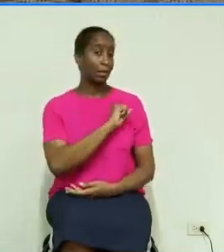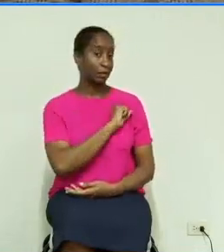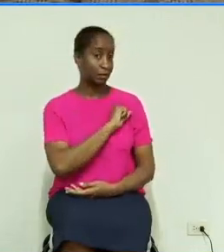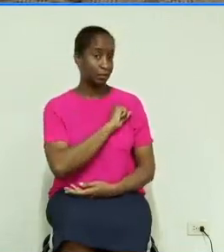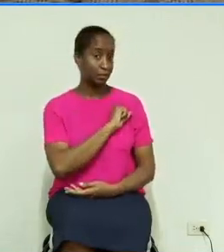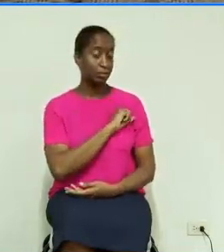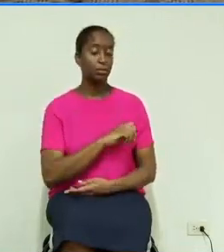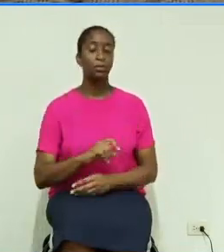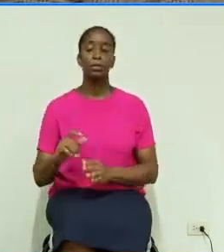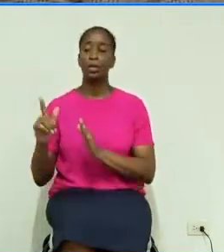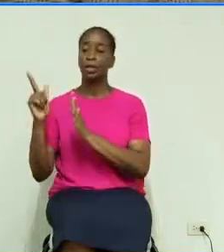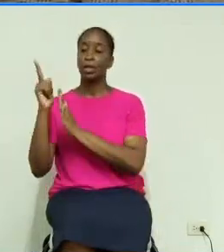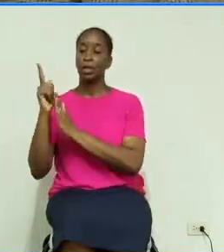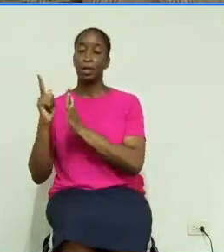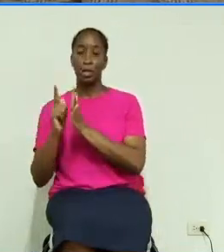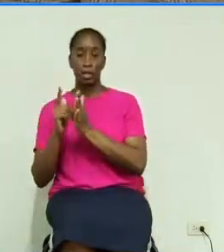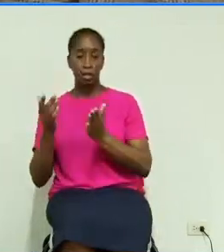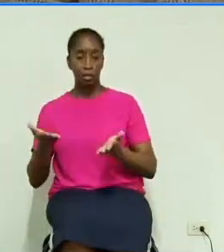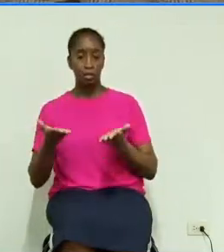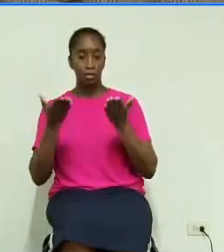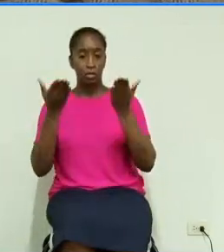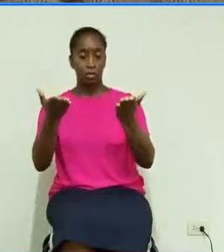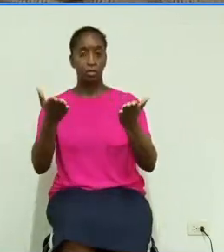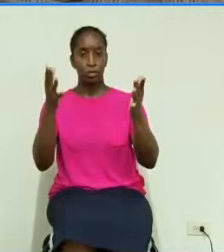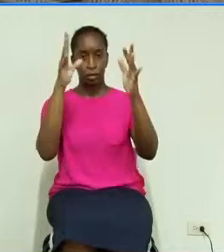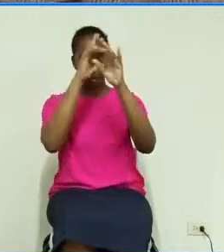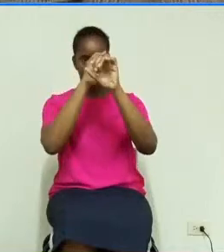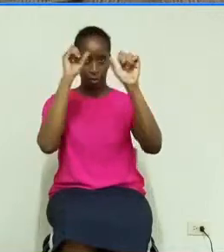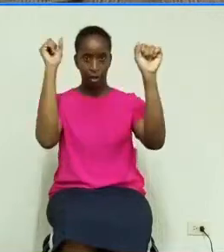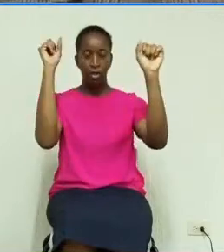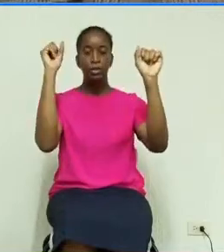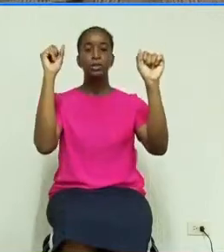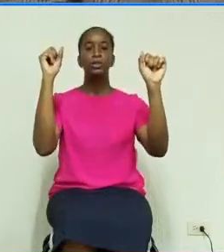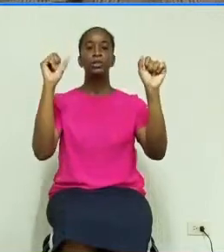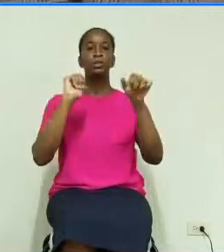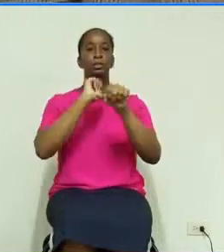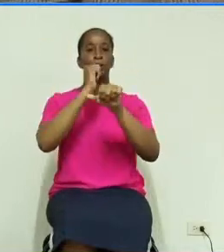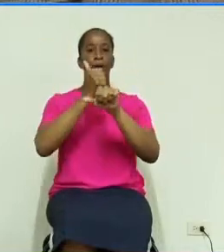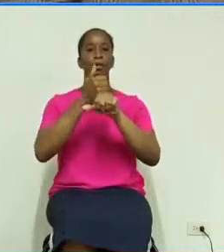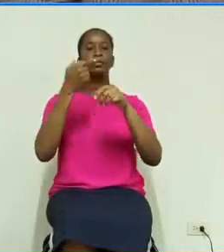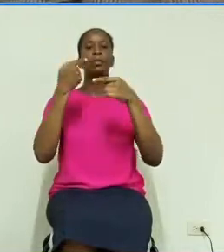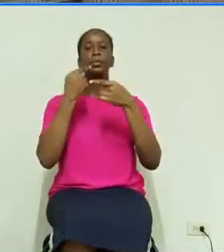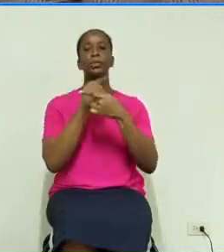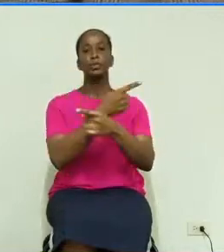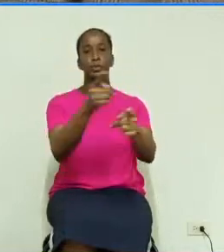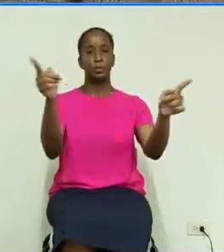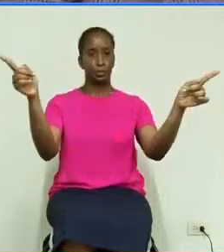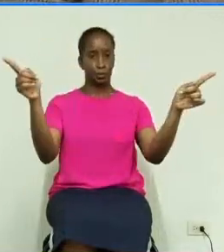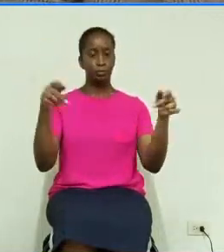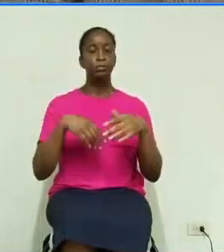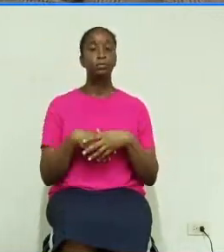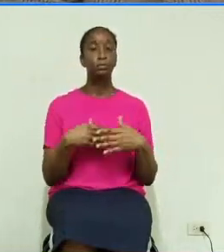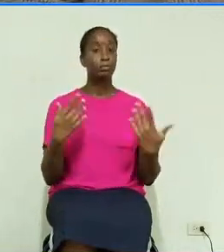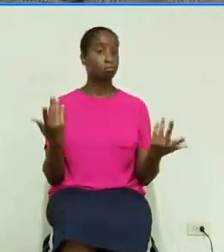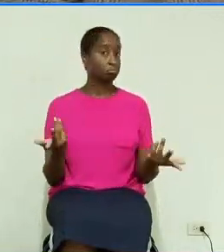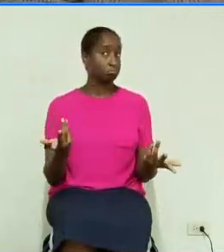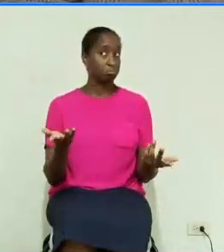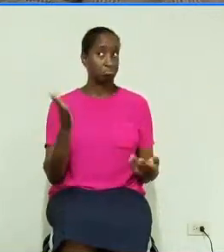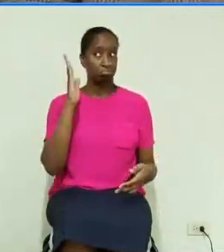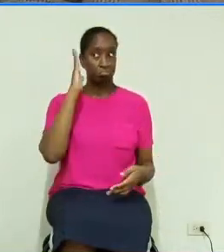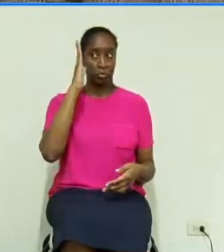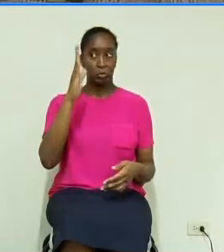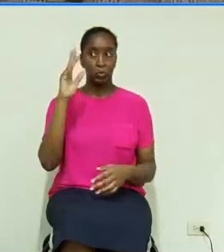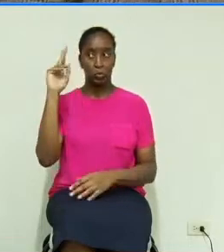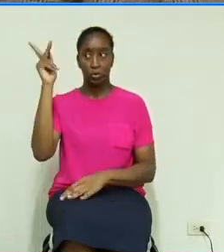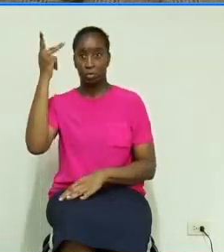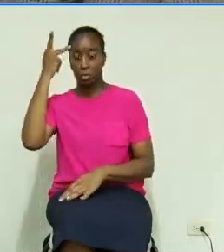President to be proclaimed, I would imagine that legislation would go directly from the House of Assembly